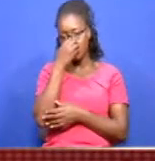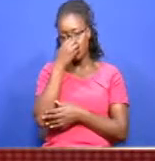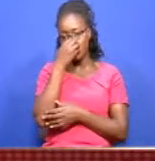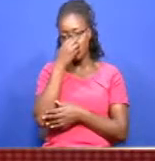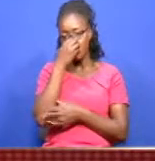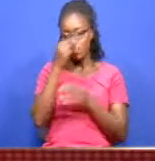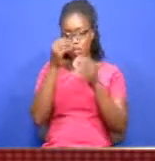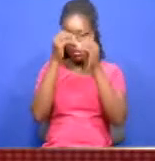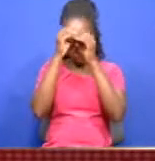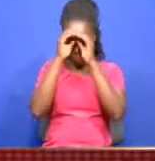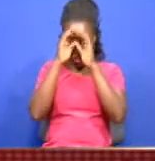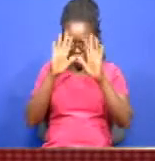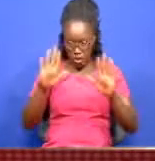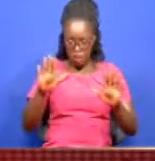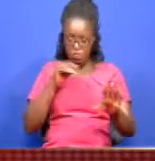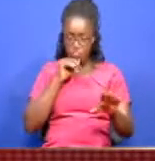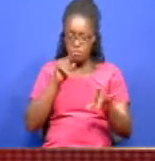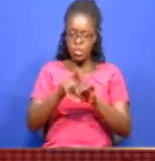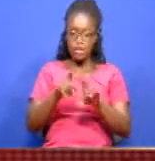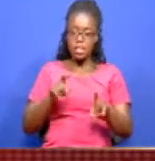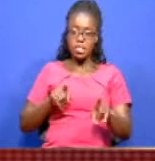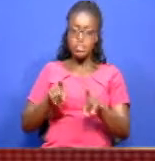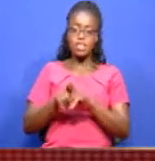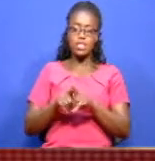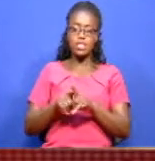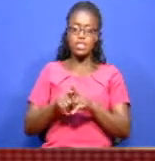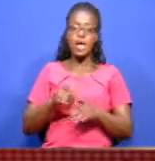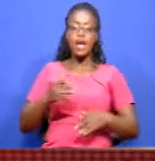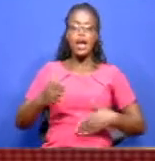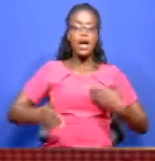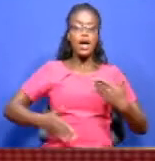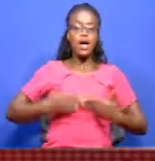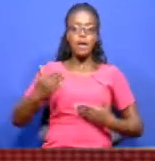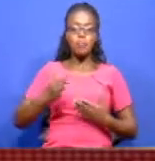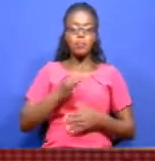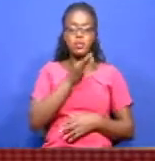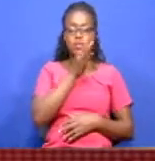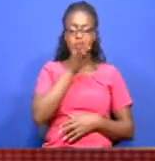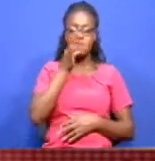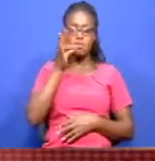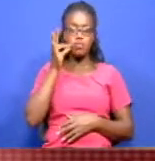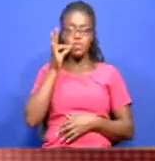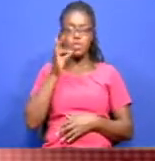and sisters a happy Eid Mubarak. I thank you.